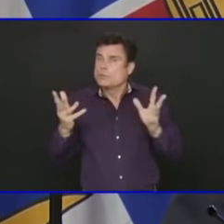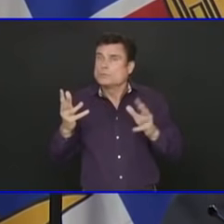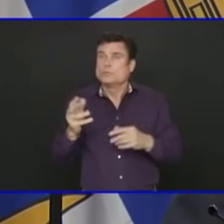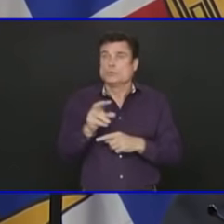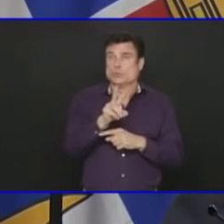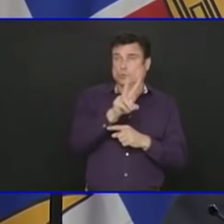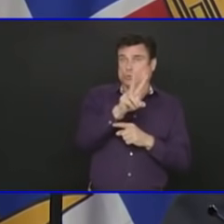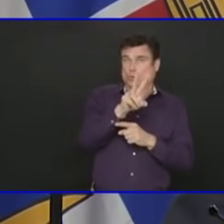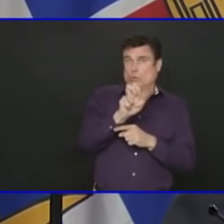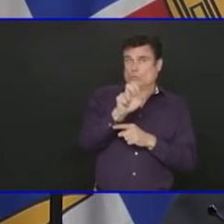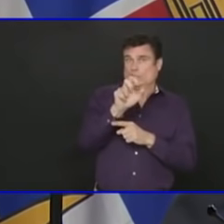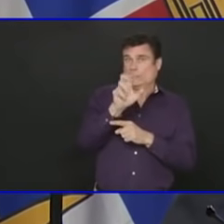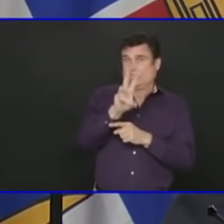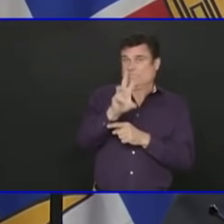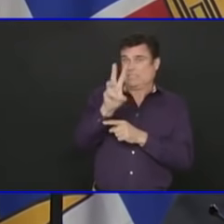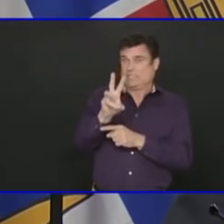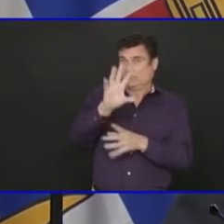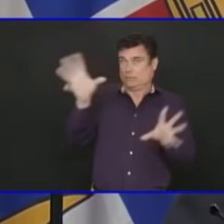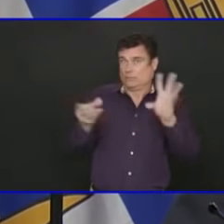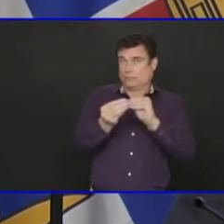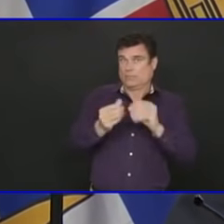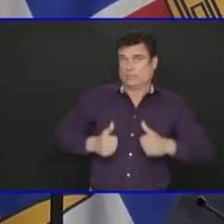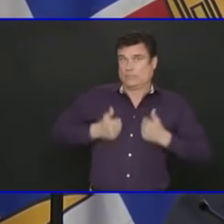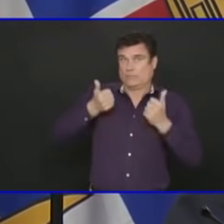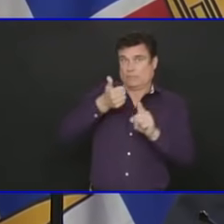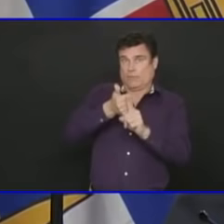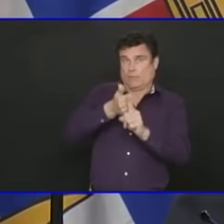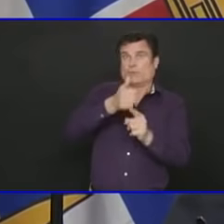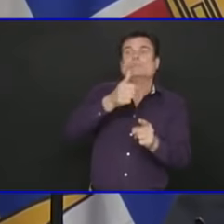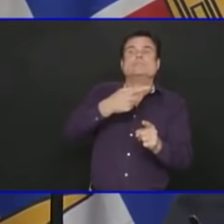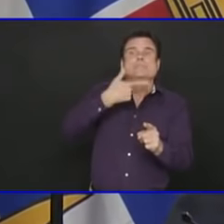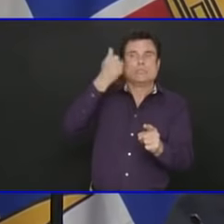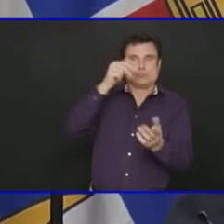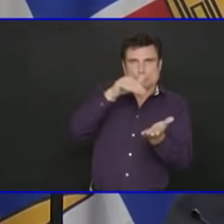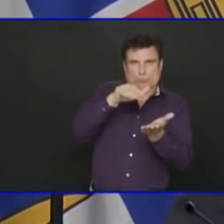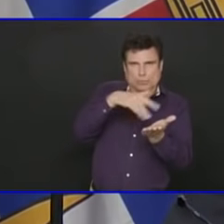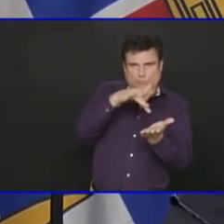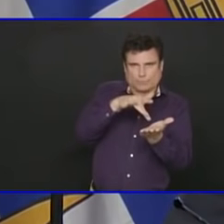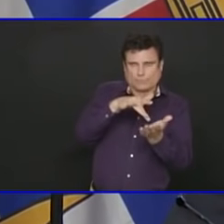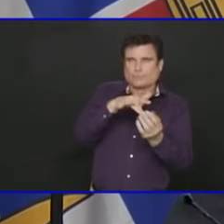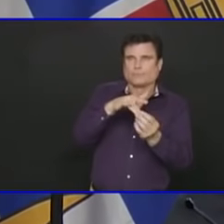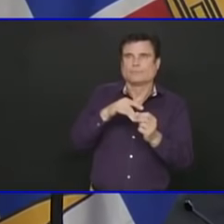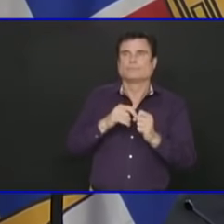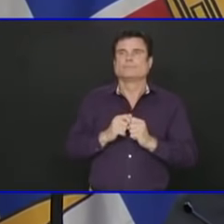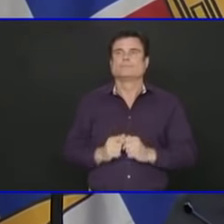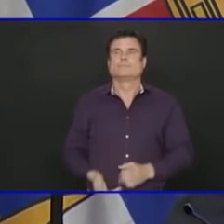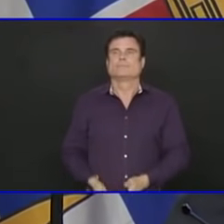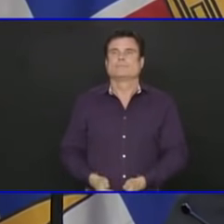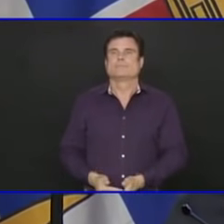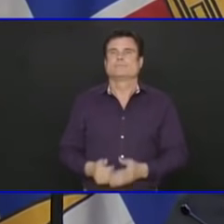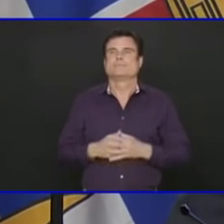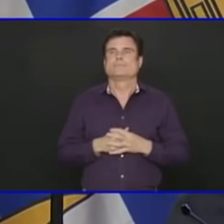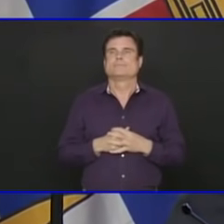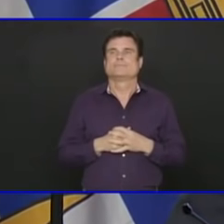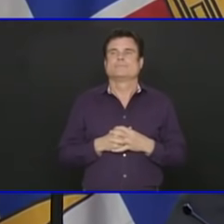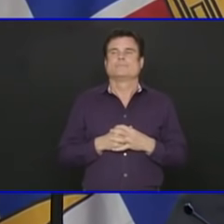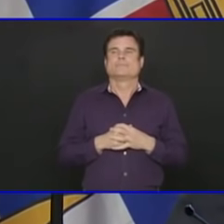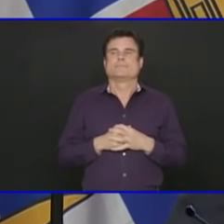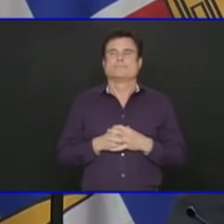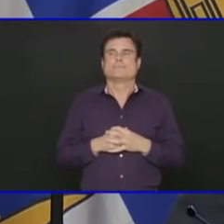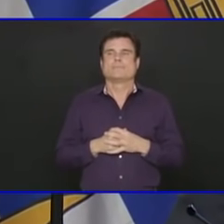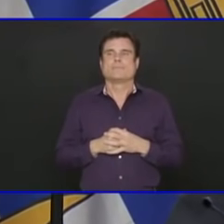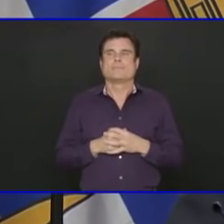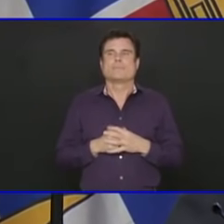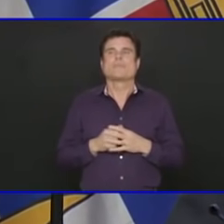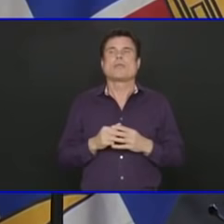our community outbreaks, I will update you on where we are with those. As you're aware, we have 3 outbreaks that have been declared